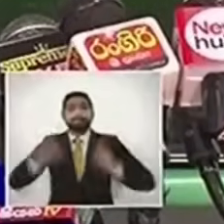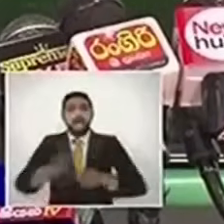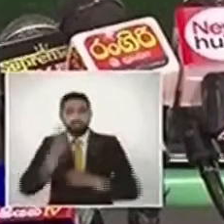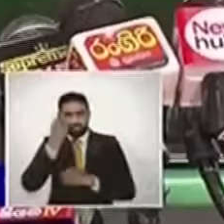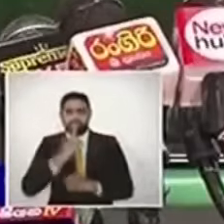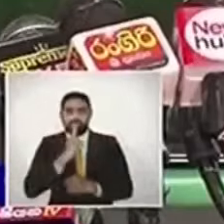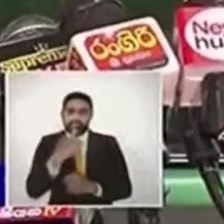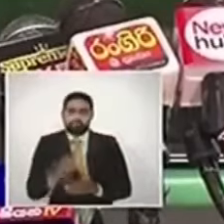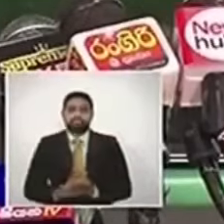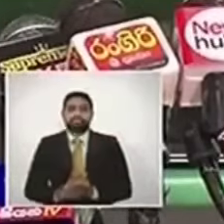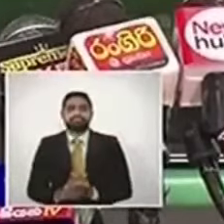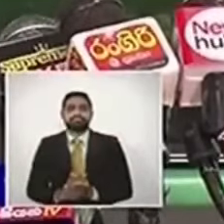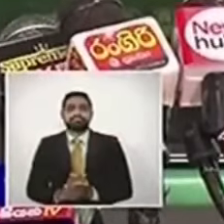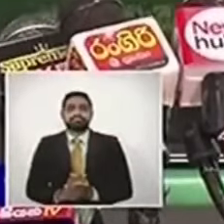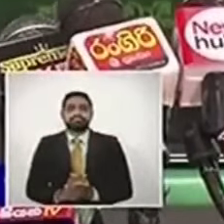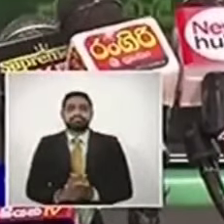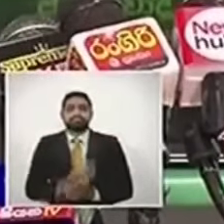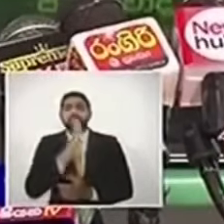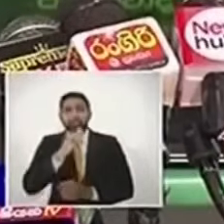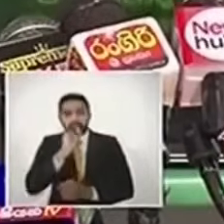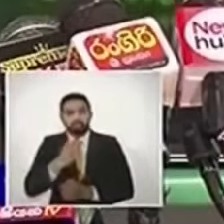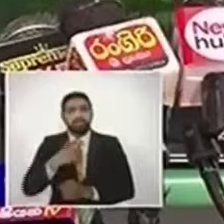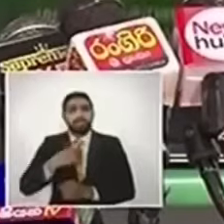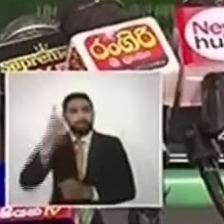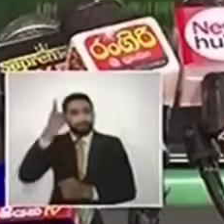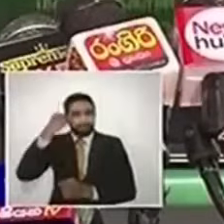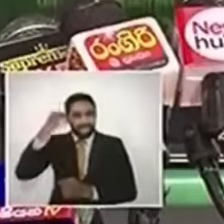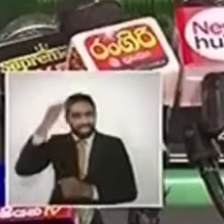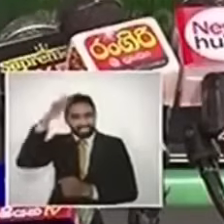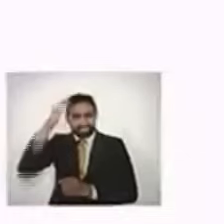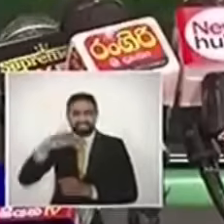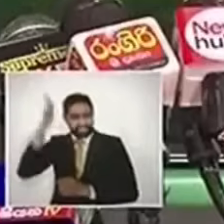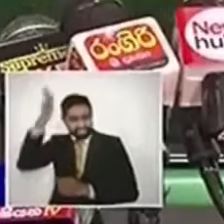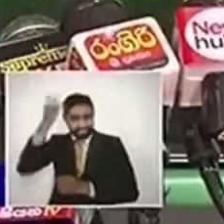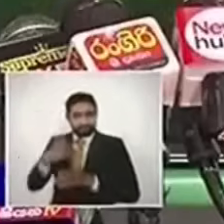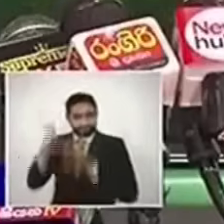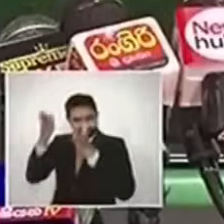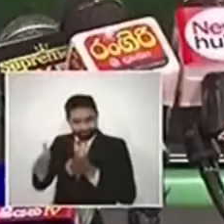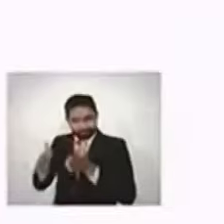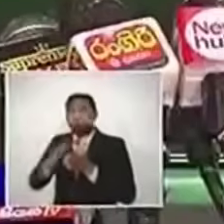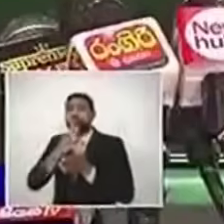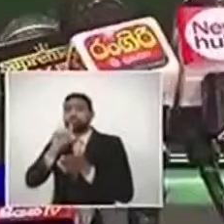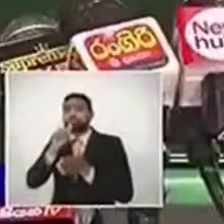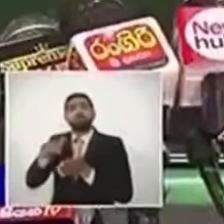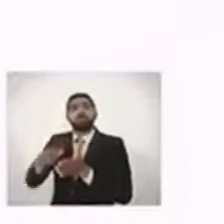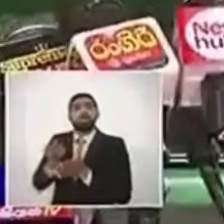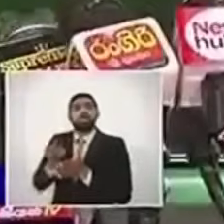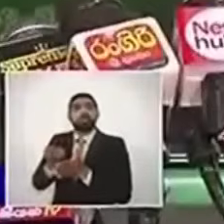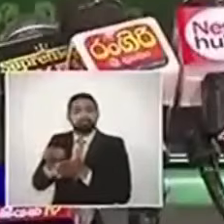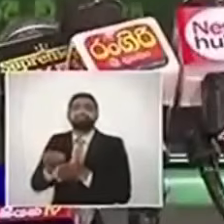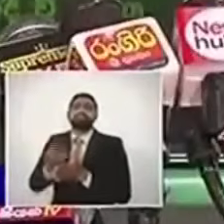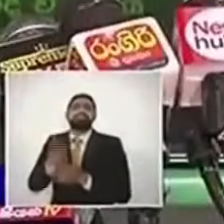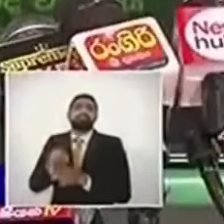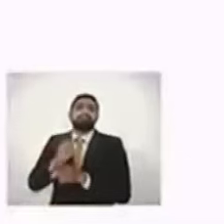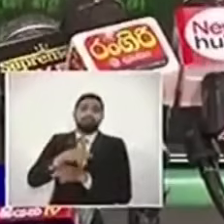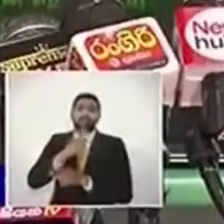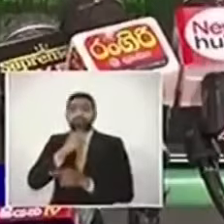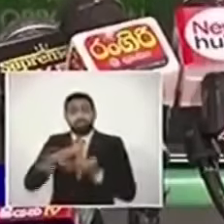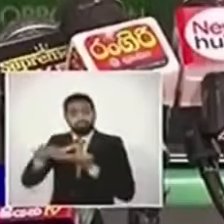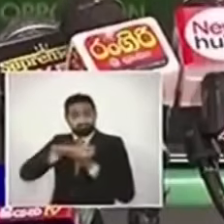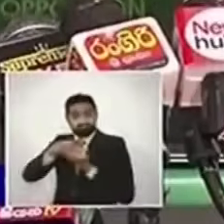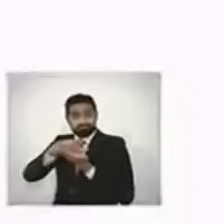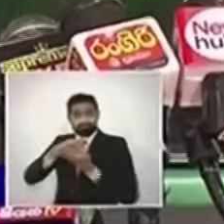The price of a refined barrel of fuel is $15 more expensive than a barrel of crude oil. In addition to the tar that is lost due to the closure